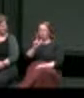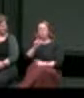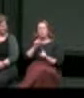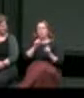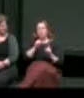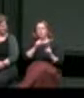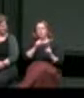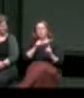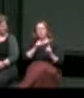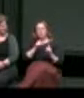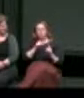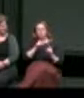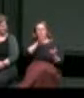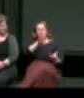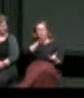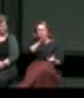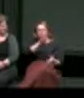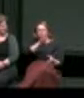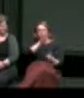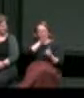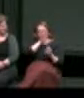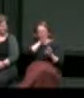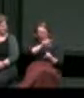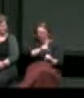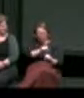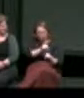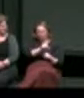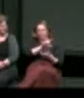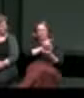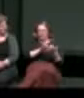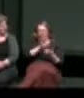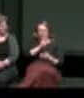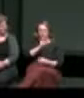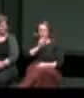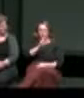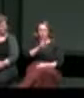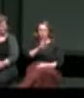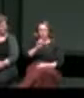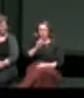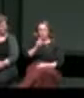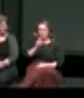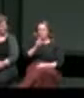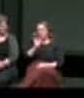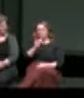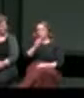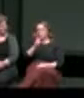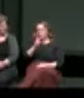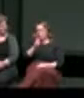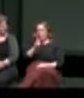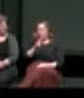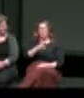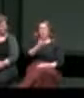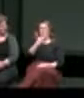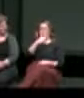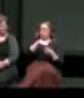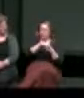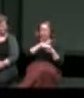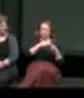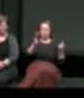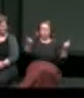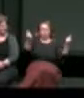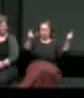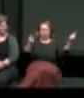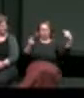capturing combined sewer overflow from 3 combined sewer overflow locations. And so instead of